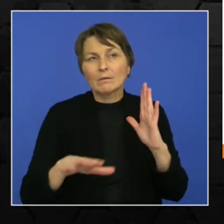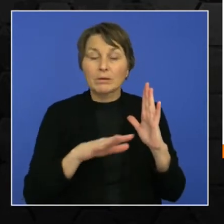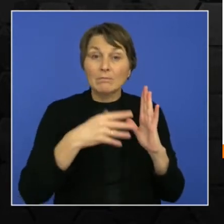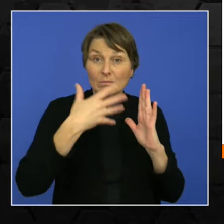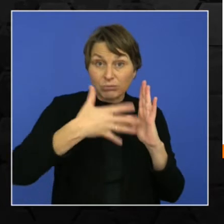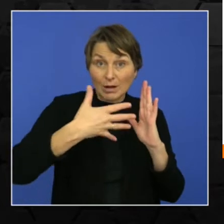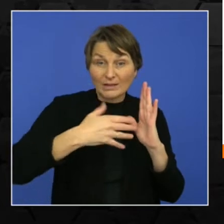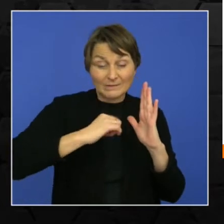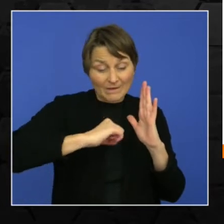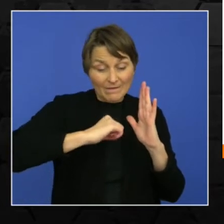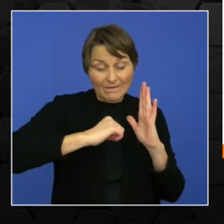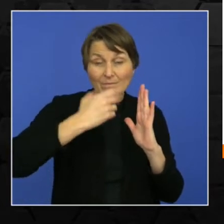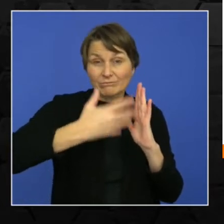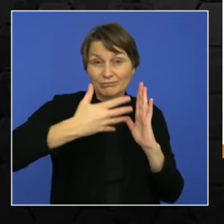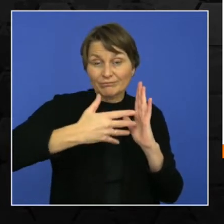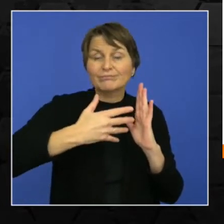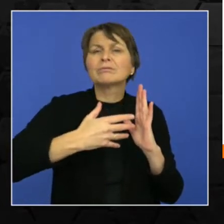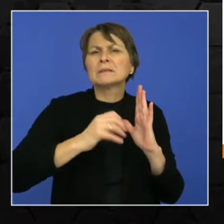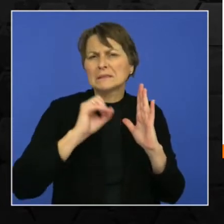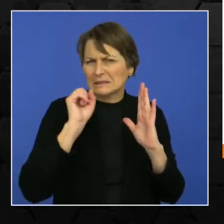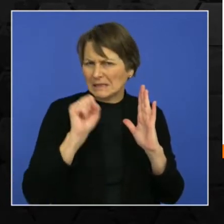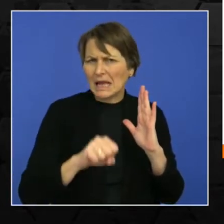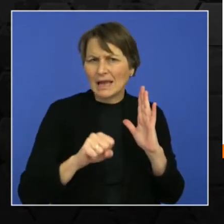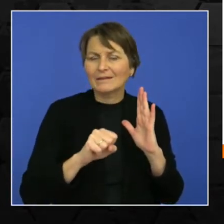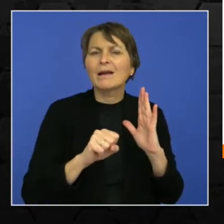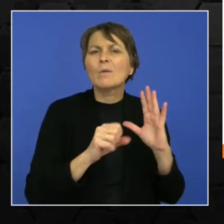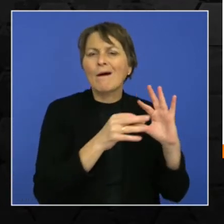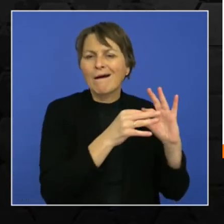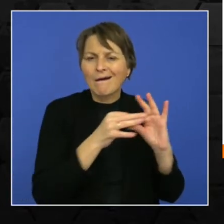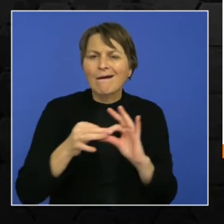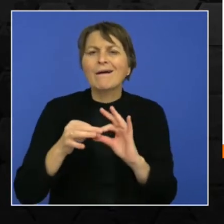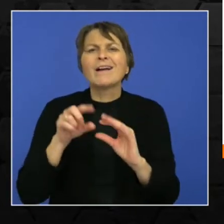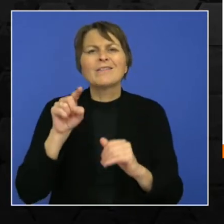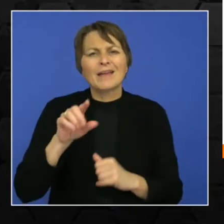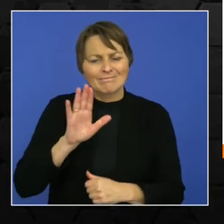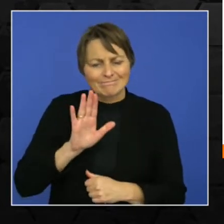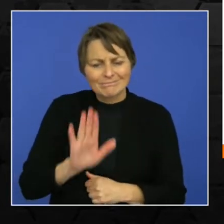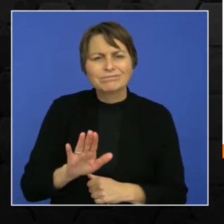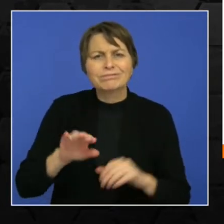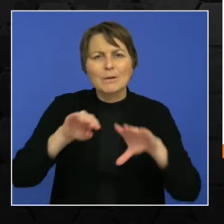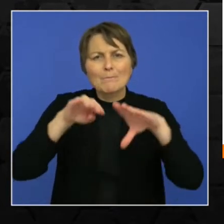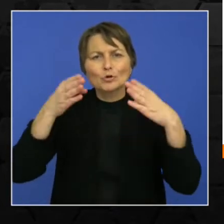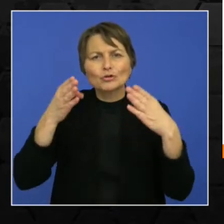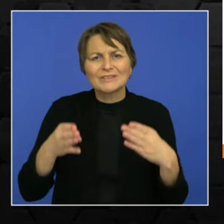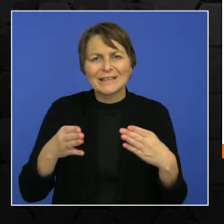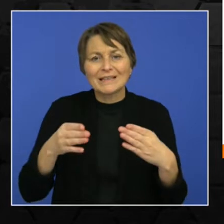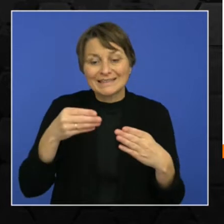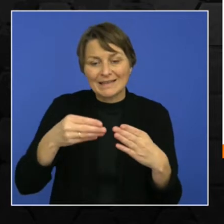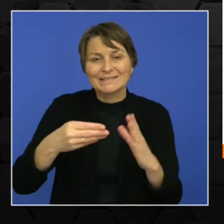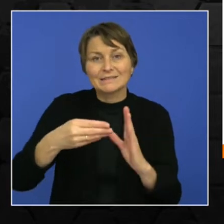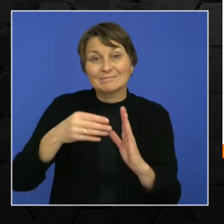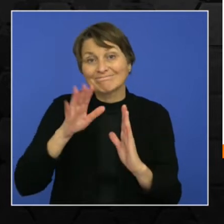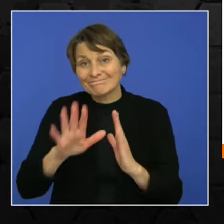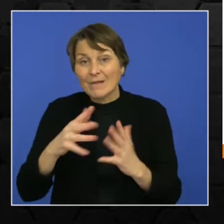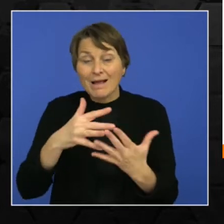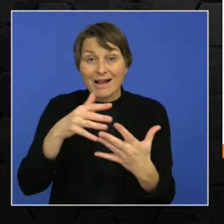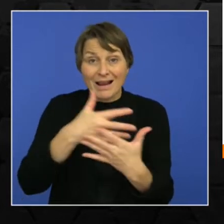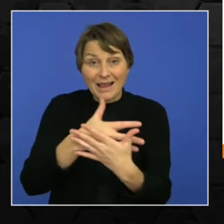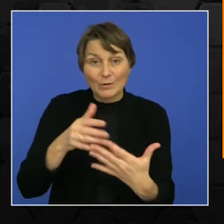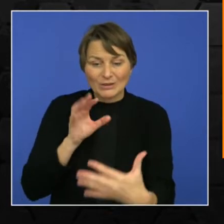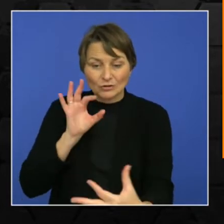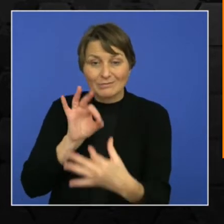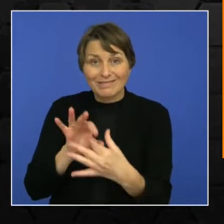it directly connected to the assembly level language or machine level language, you can say. So that's the power of TensorFlow.js. Again, we are working on WASM part